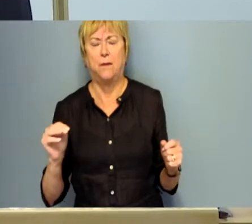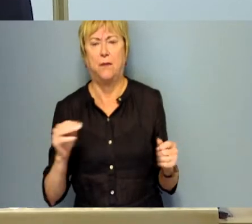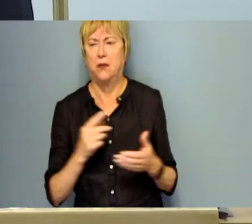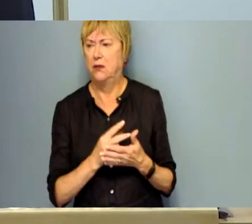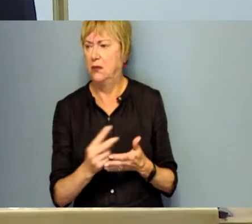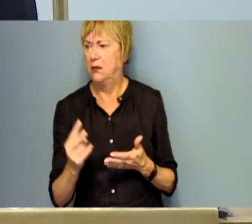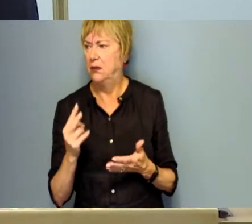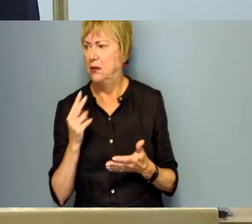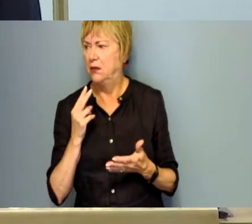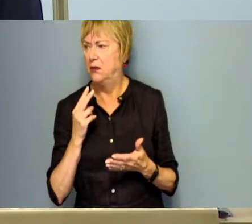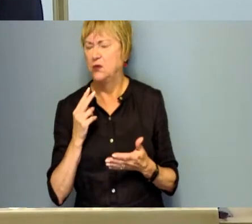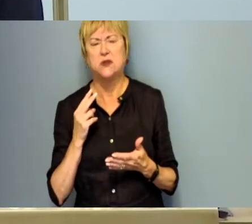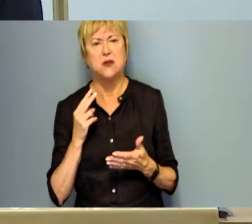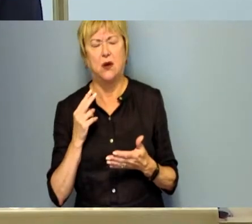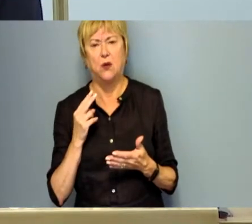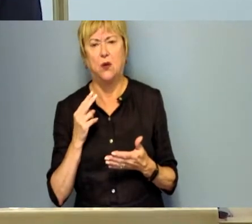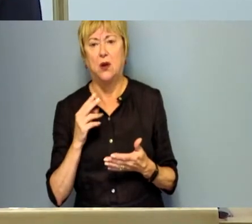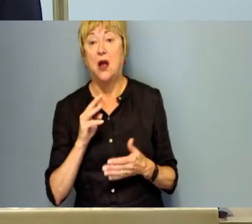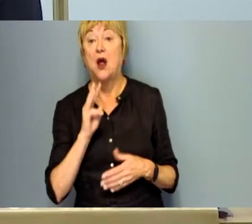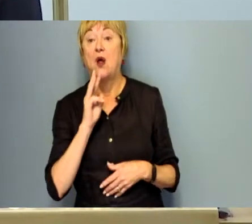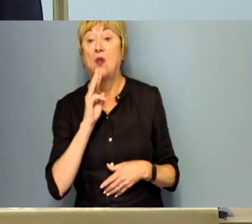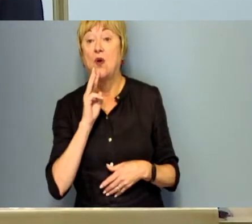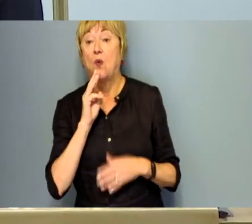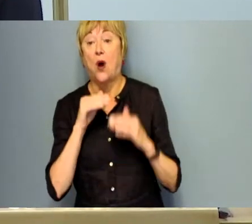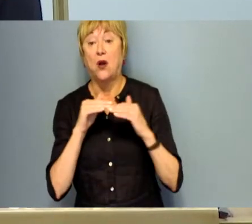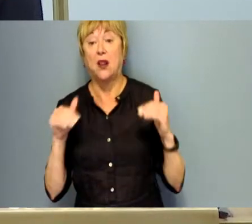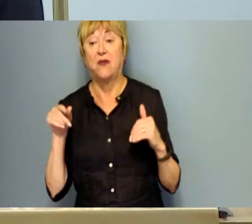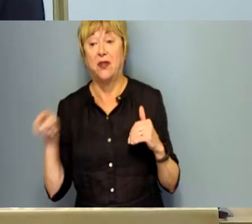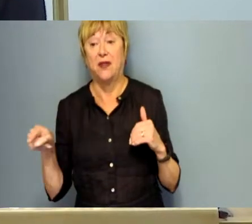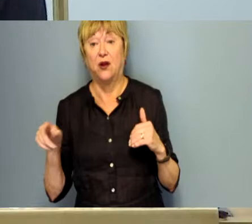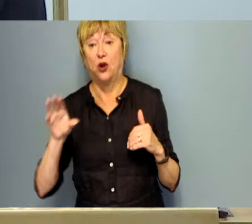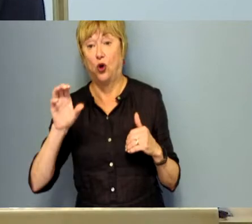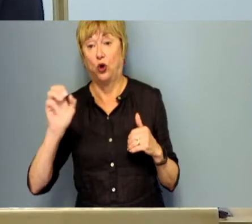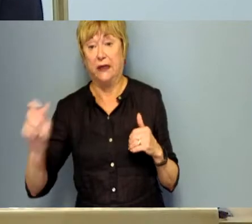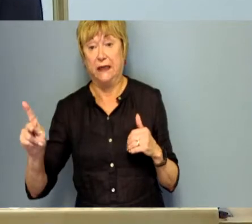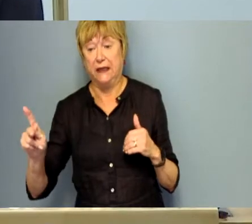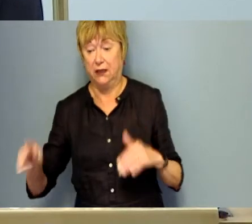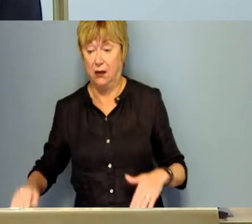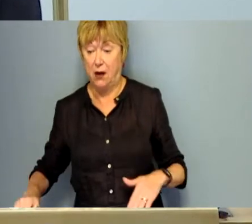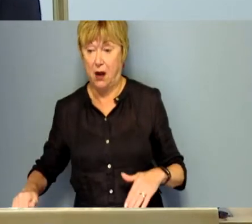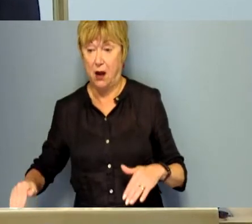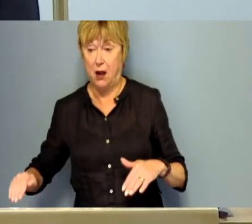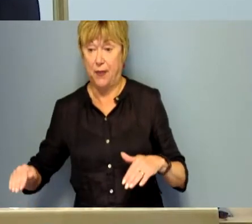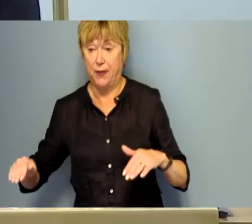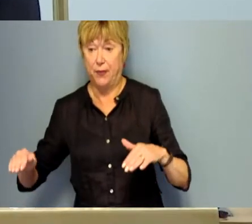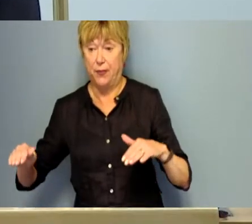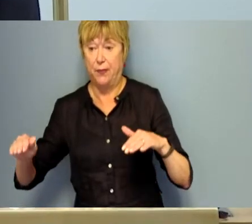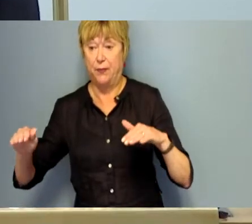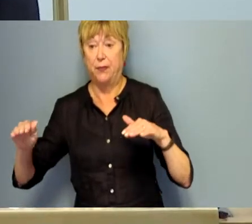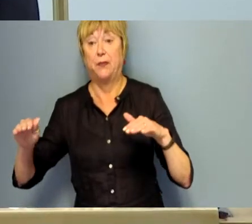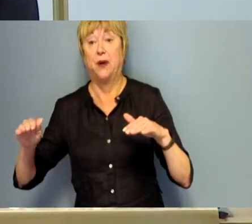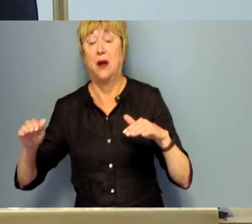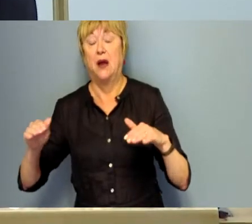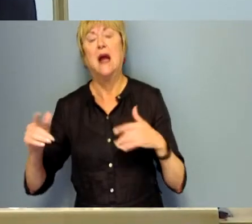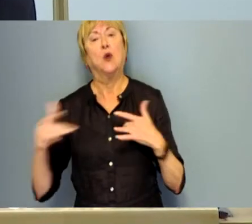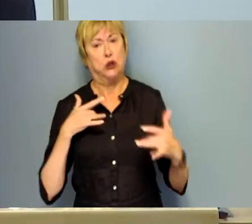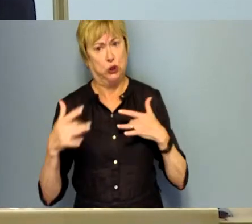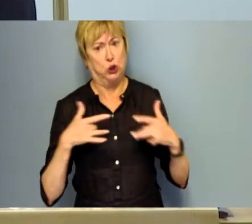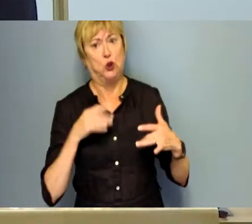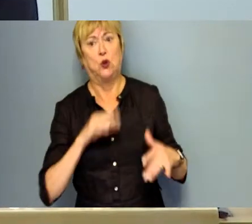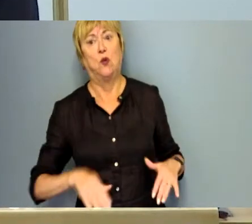before, and the water level there at the creek had risen up, and they were concerned that they might get flooded